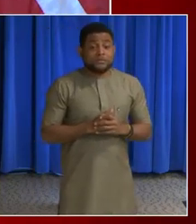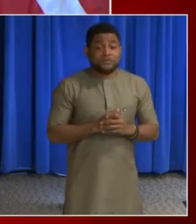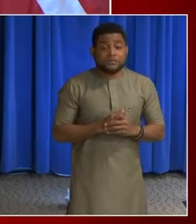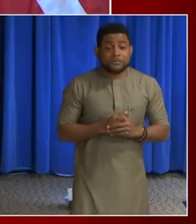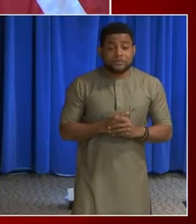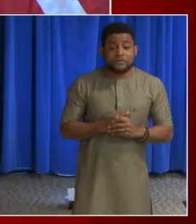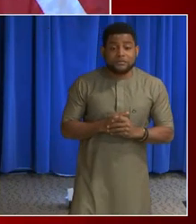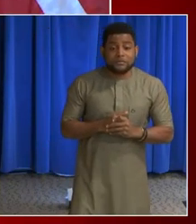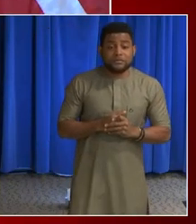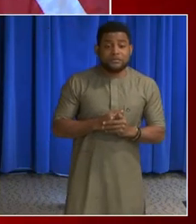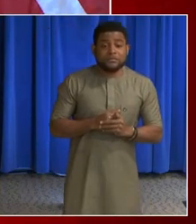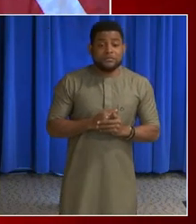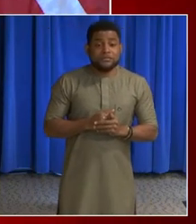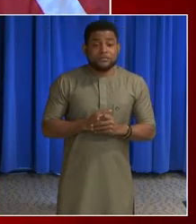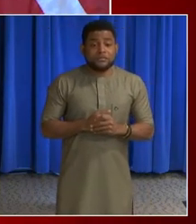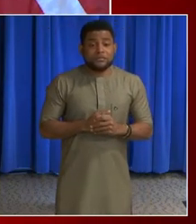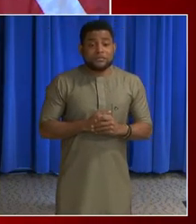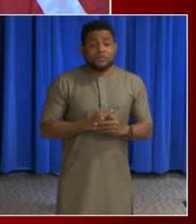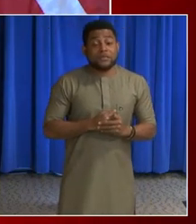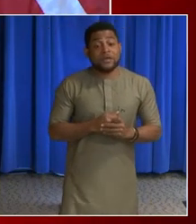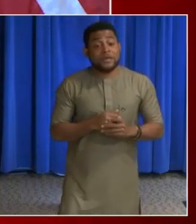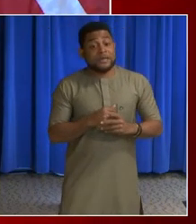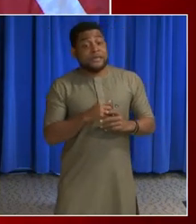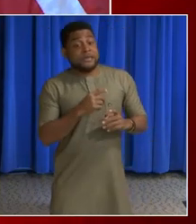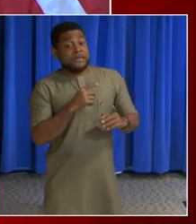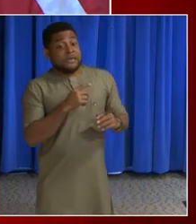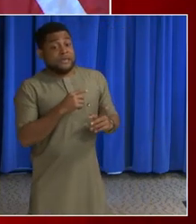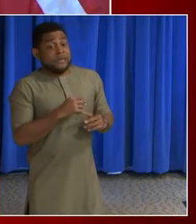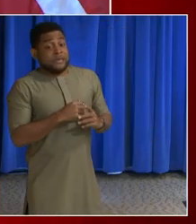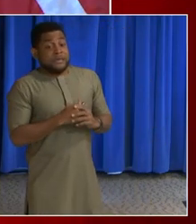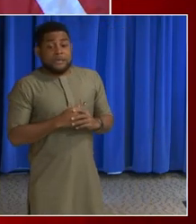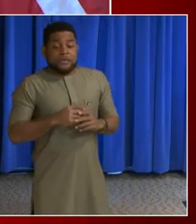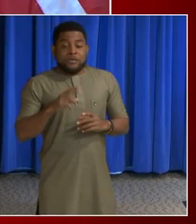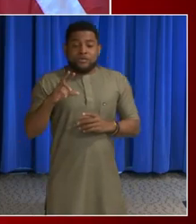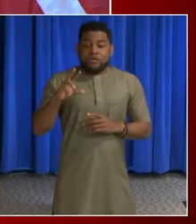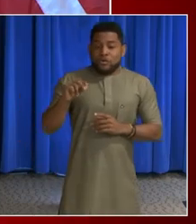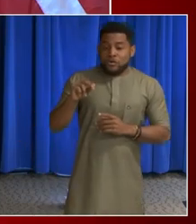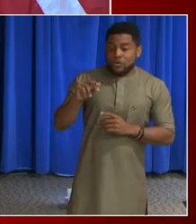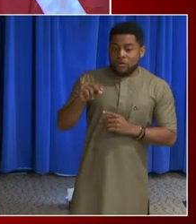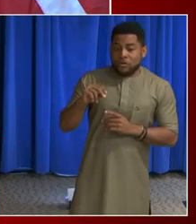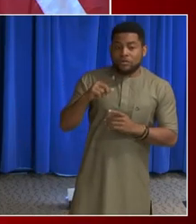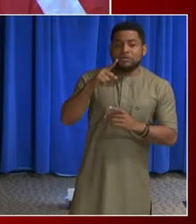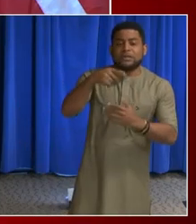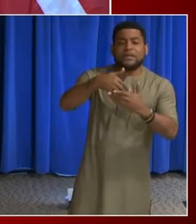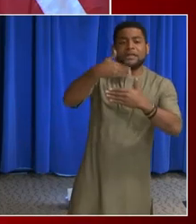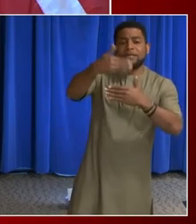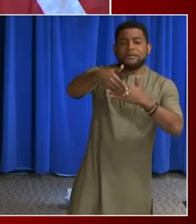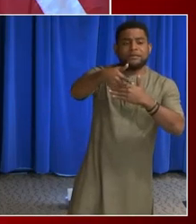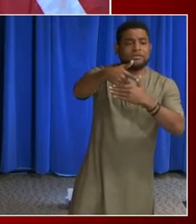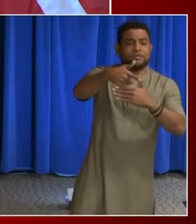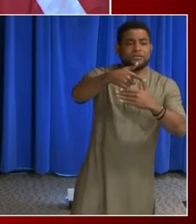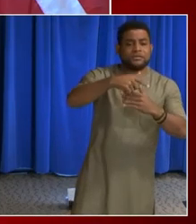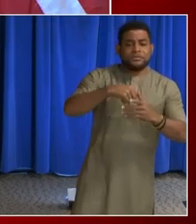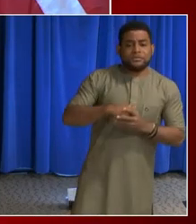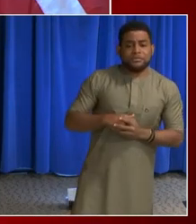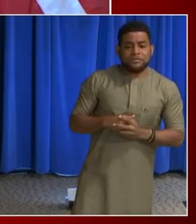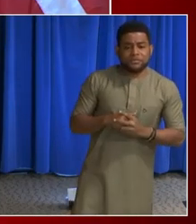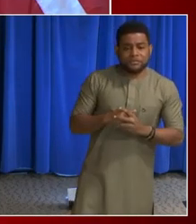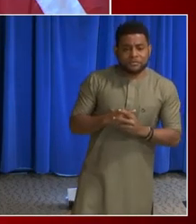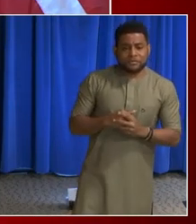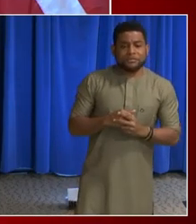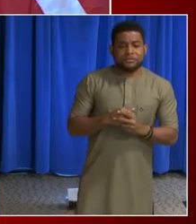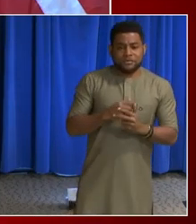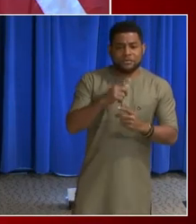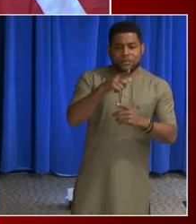Okay. If I can switch the conversation. No, were you next in the lineup? I believe so. No, Martin was next and I think you were